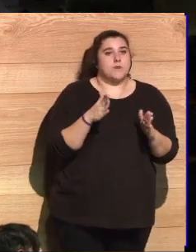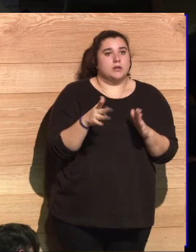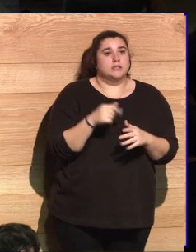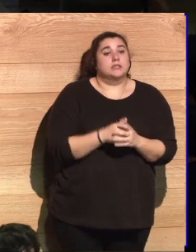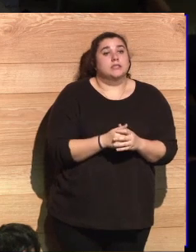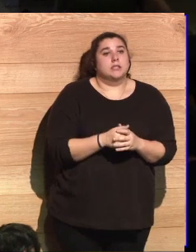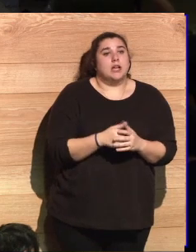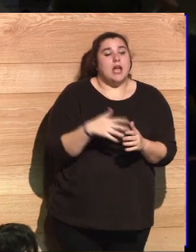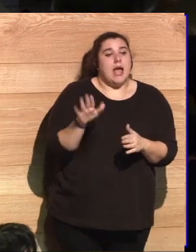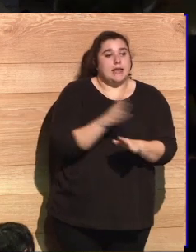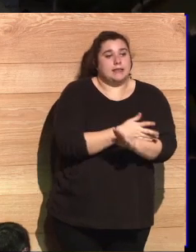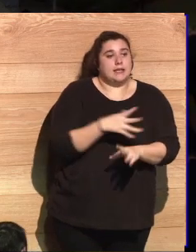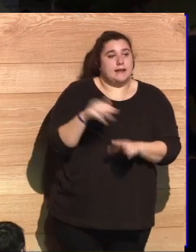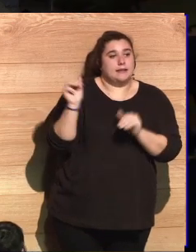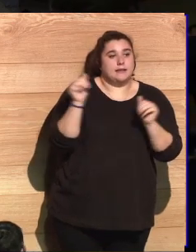at the back.